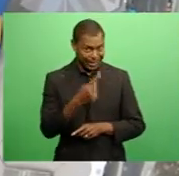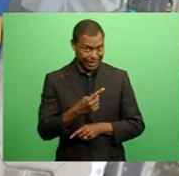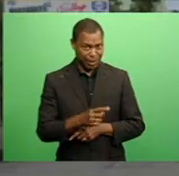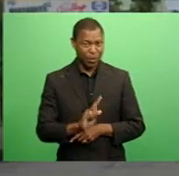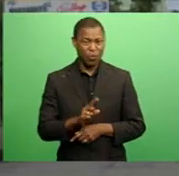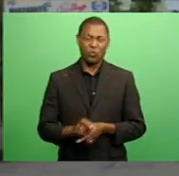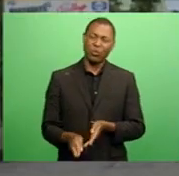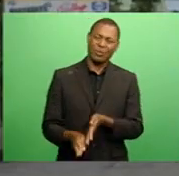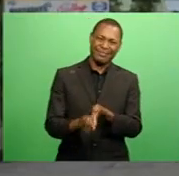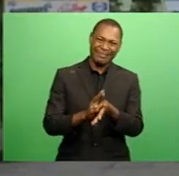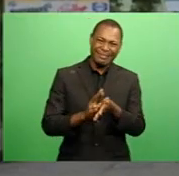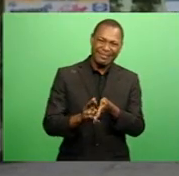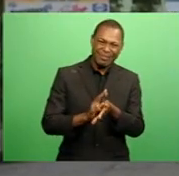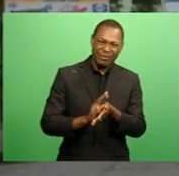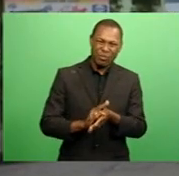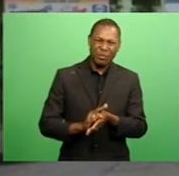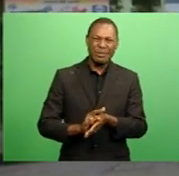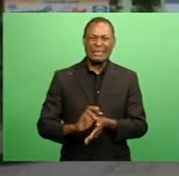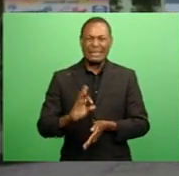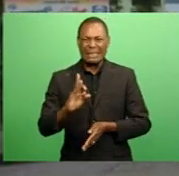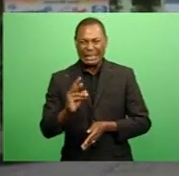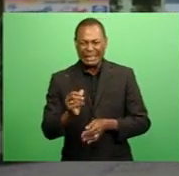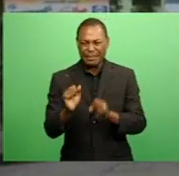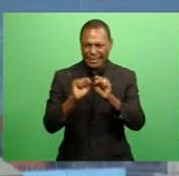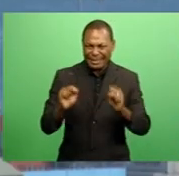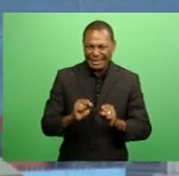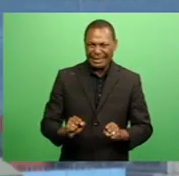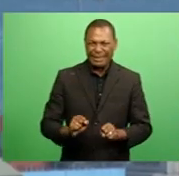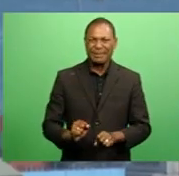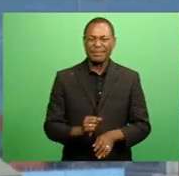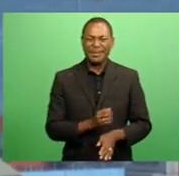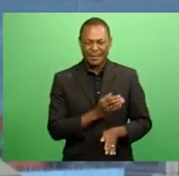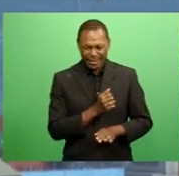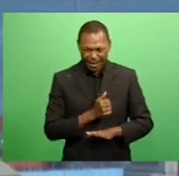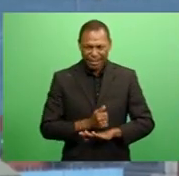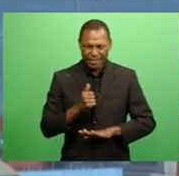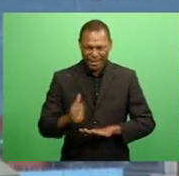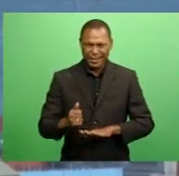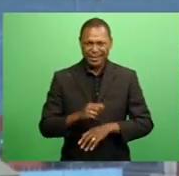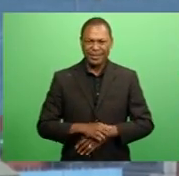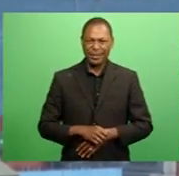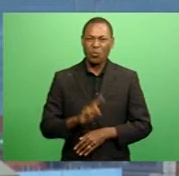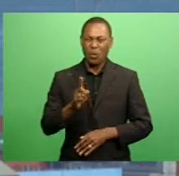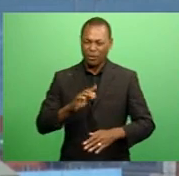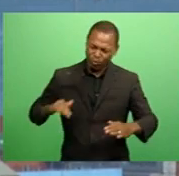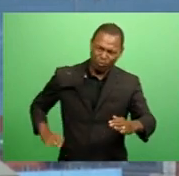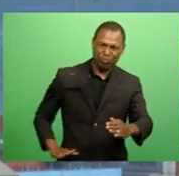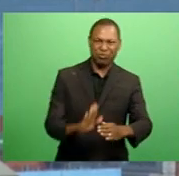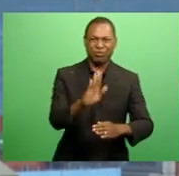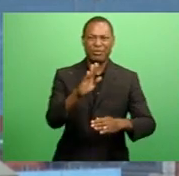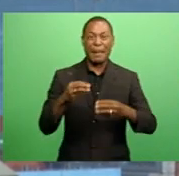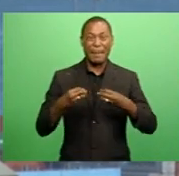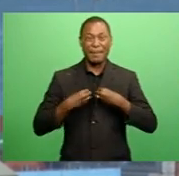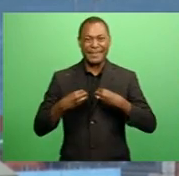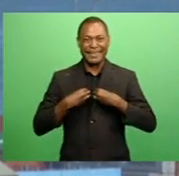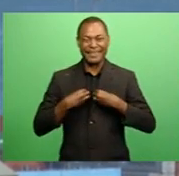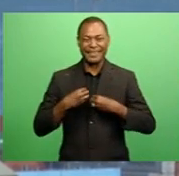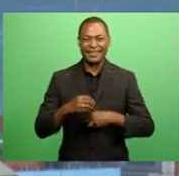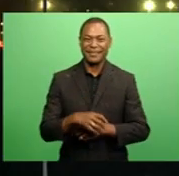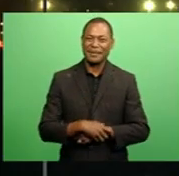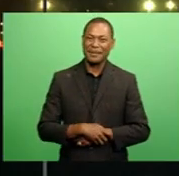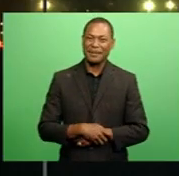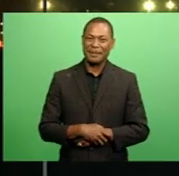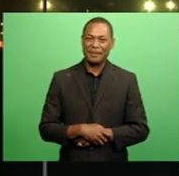some archaic processes within the civil service to boost investor and business confidence. Kritika Kumar, FBC